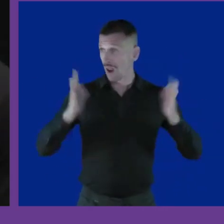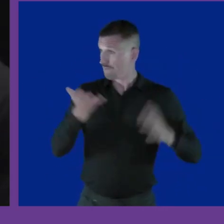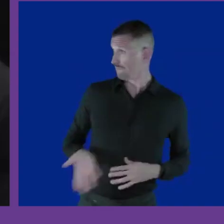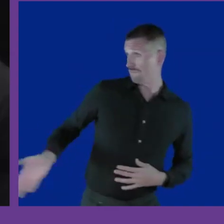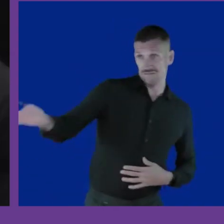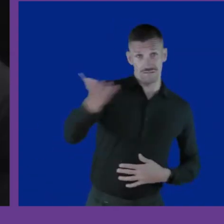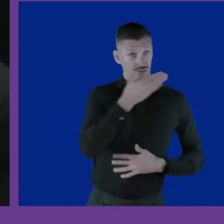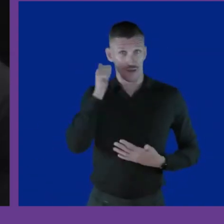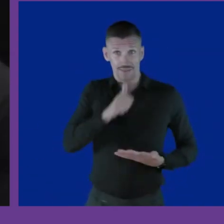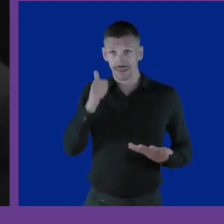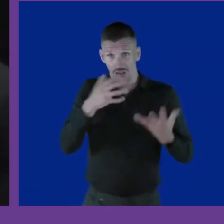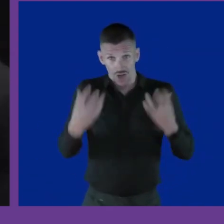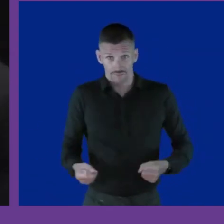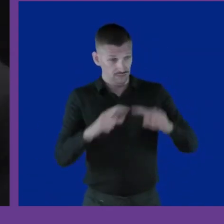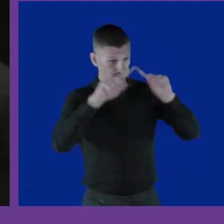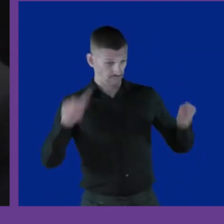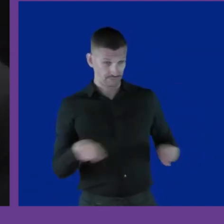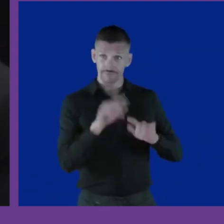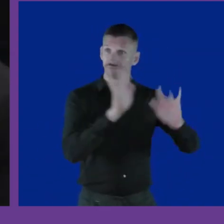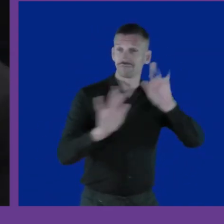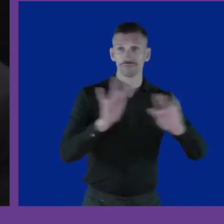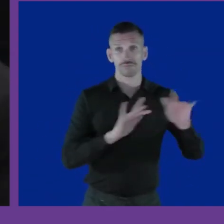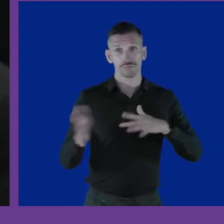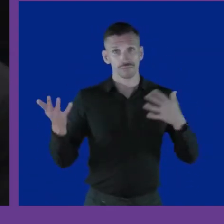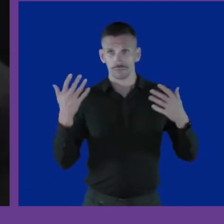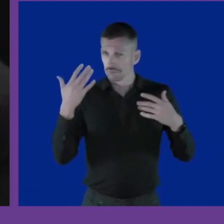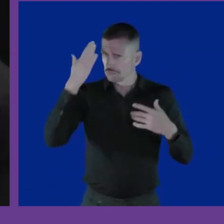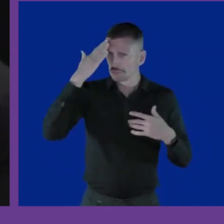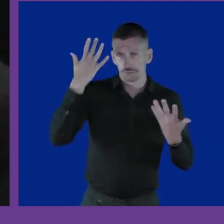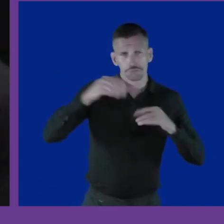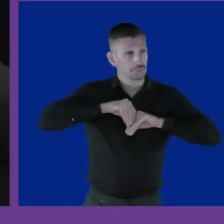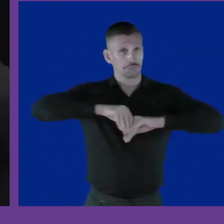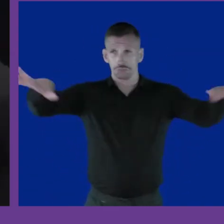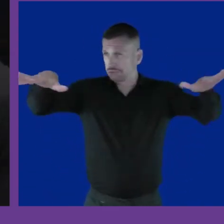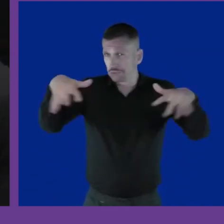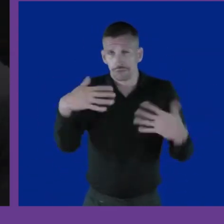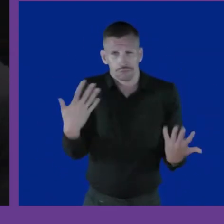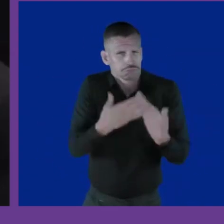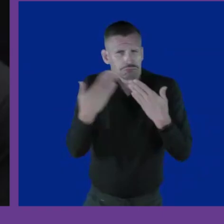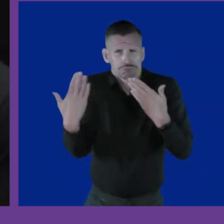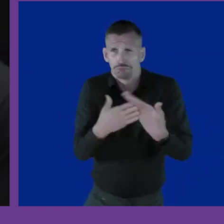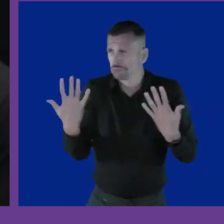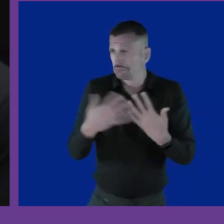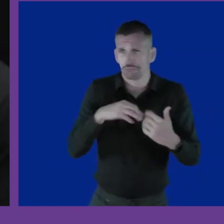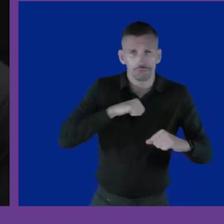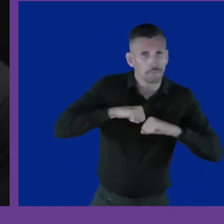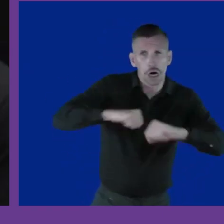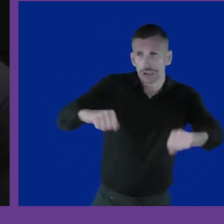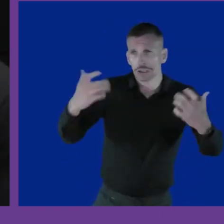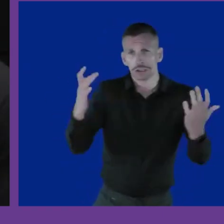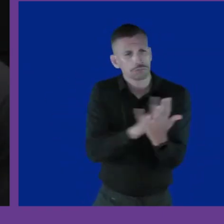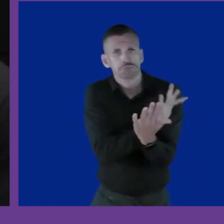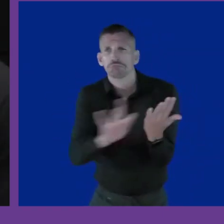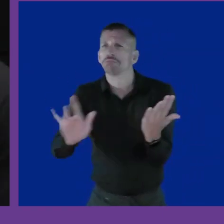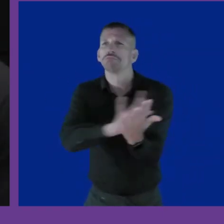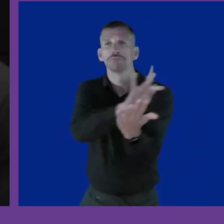can implement in a touchscreen with quite easy actions. So I